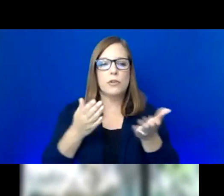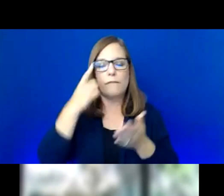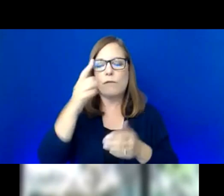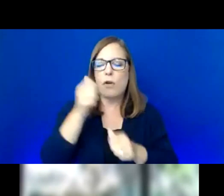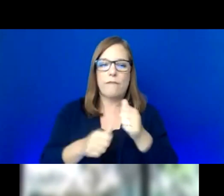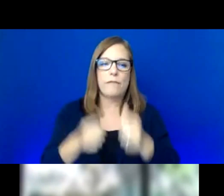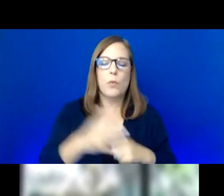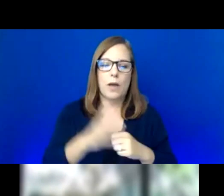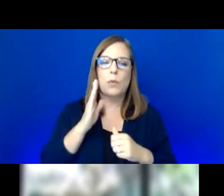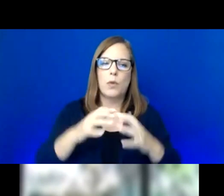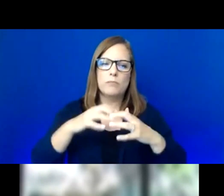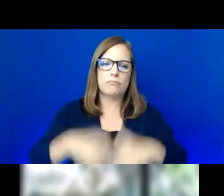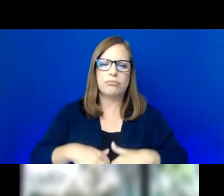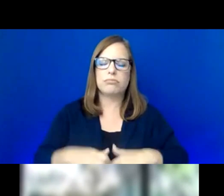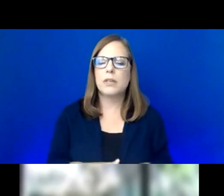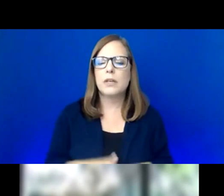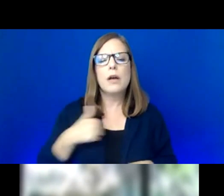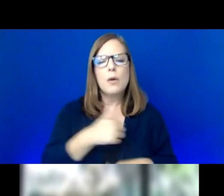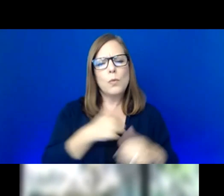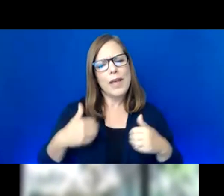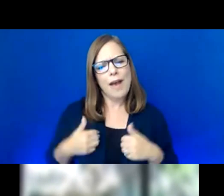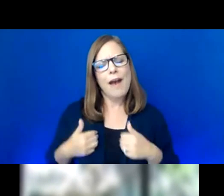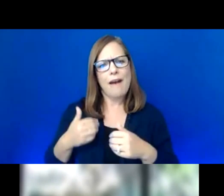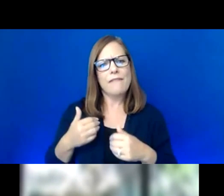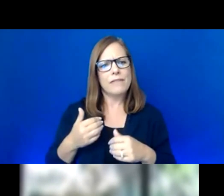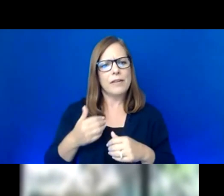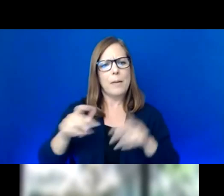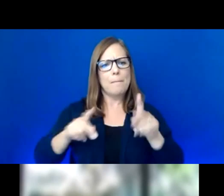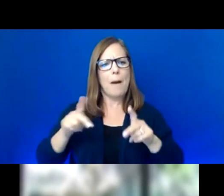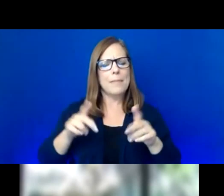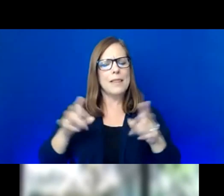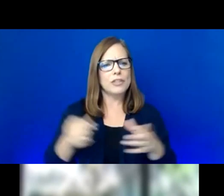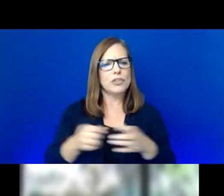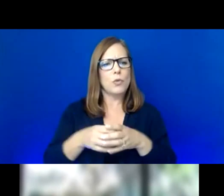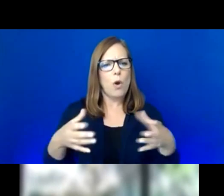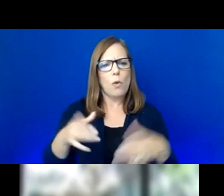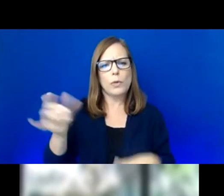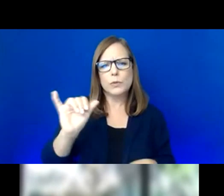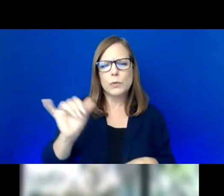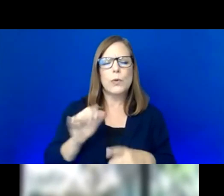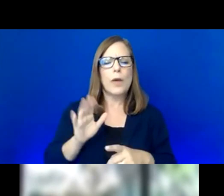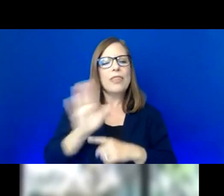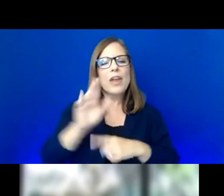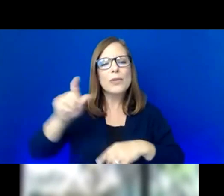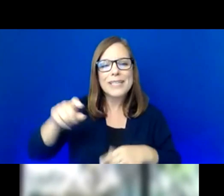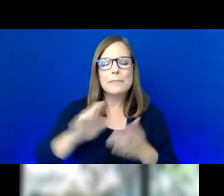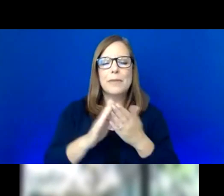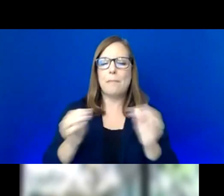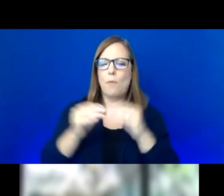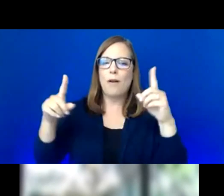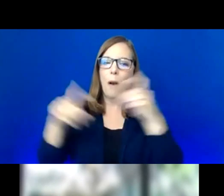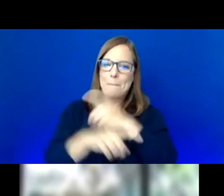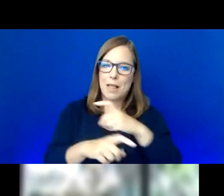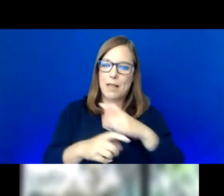an increasingly growing population with the complexity of the needs. The person that's coming